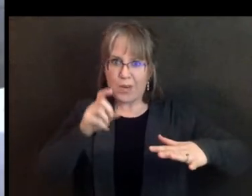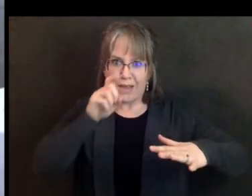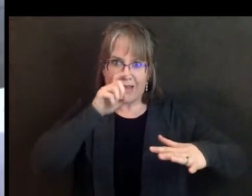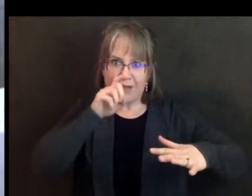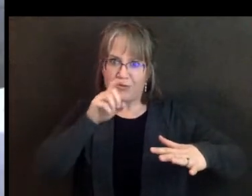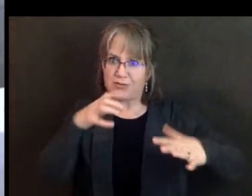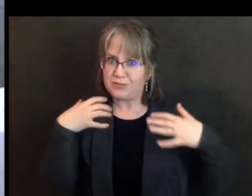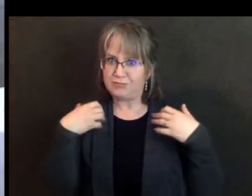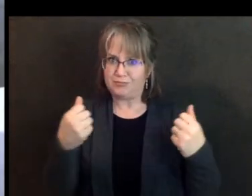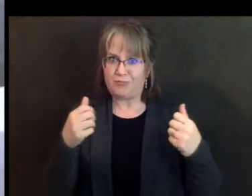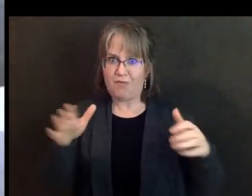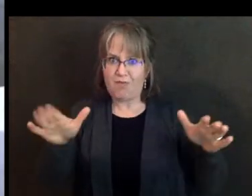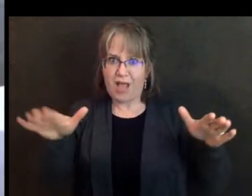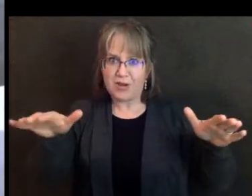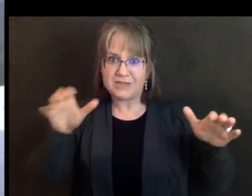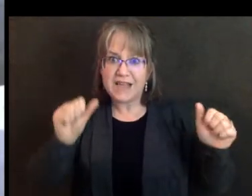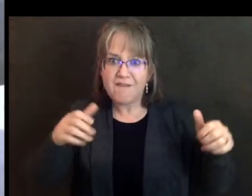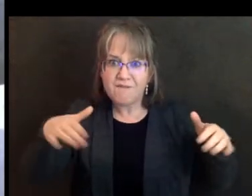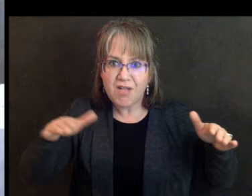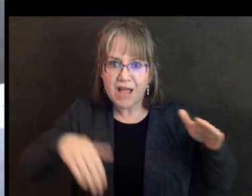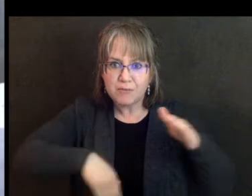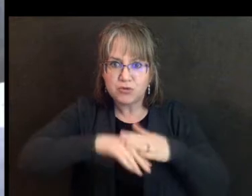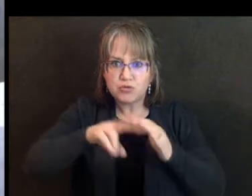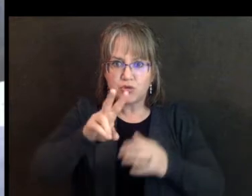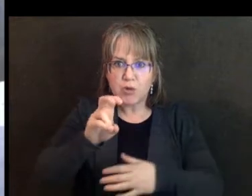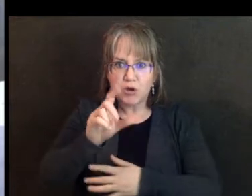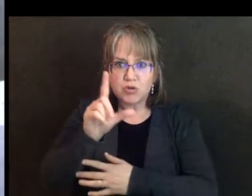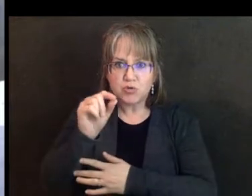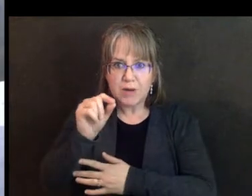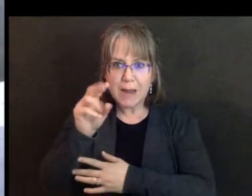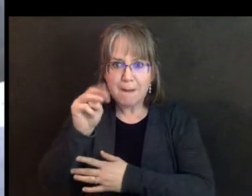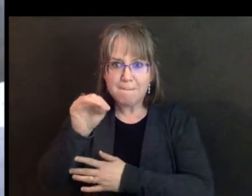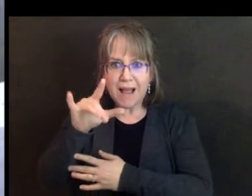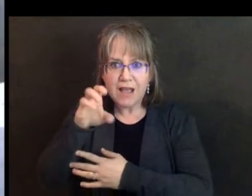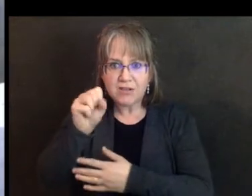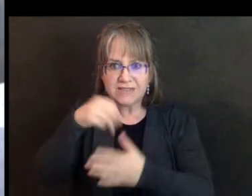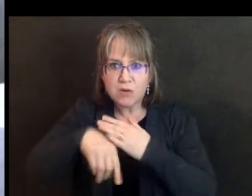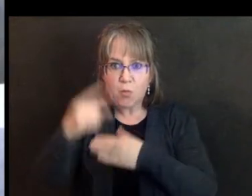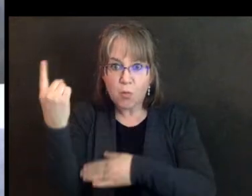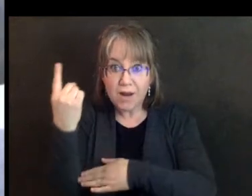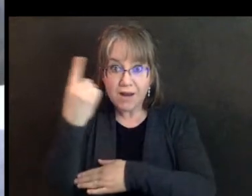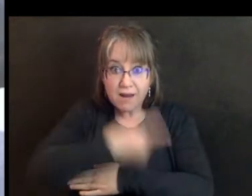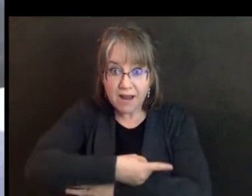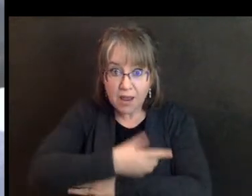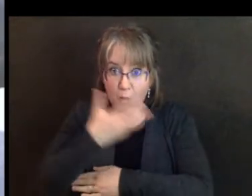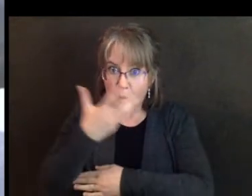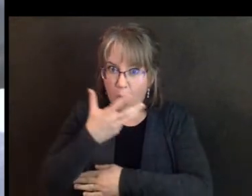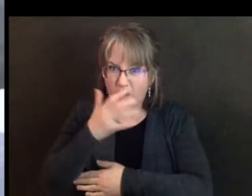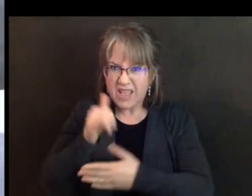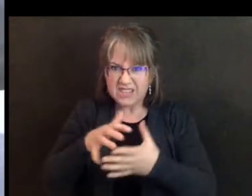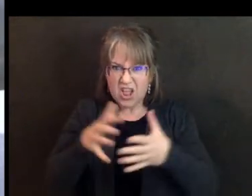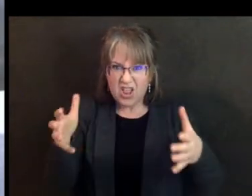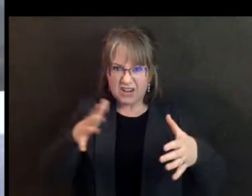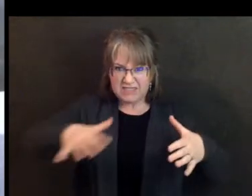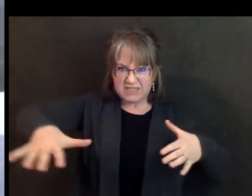One bald eagle can fly up to 220 miles in one day. That's a lot of space to cover. If you look